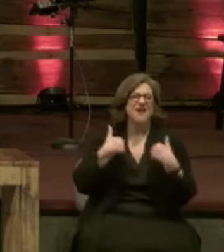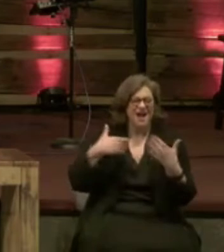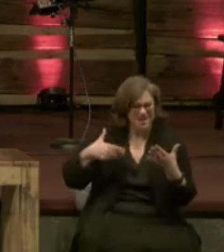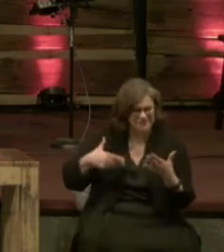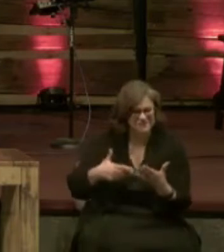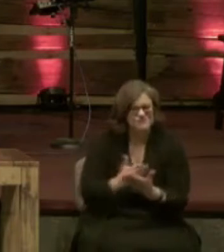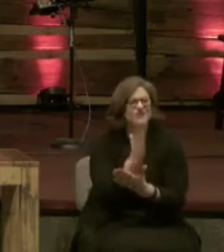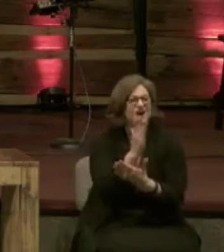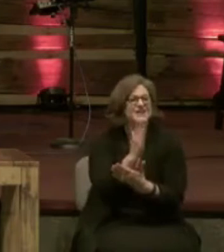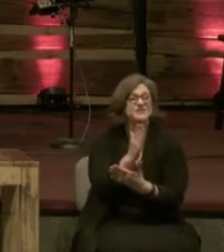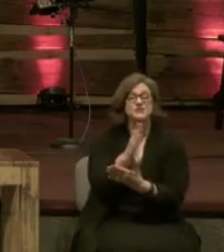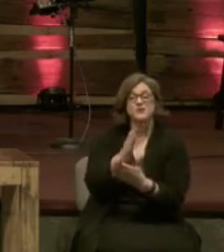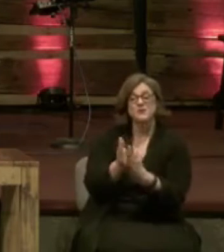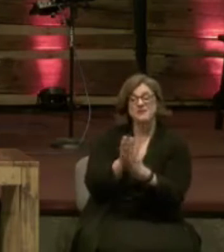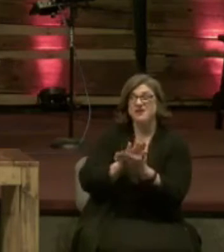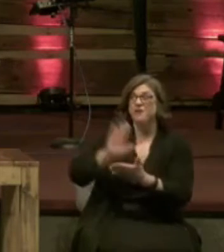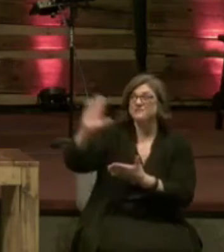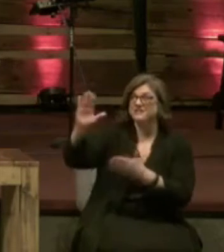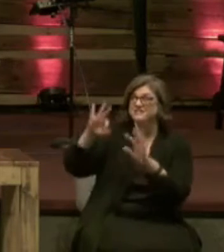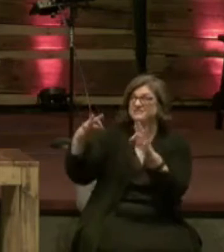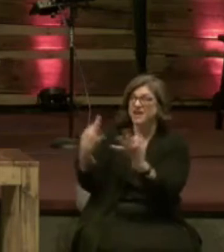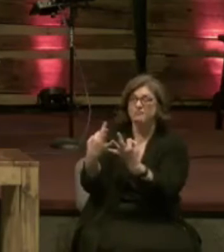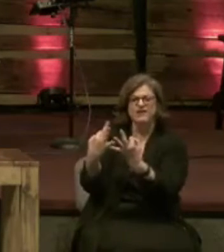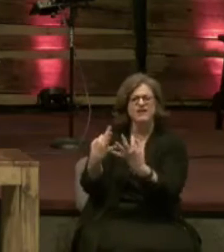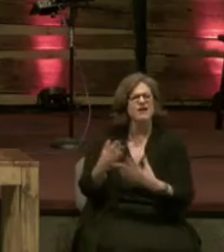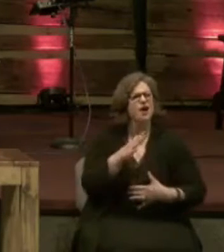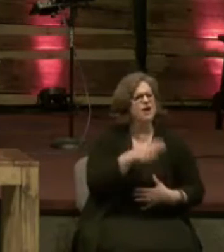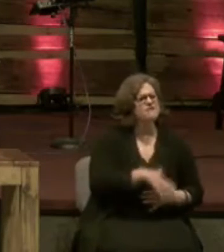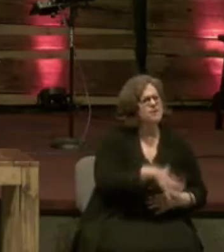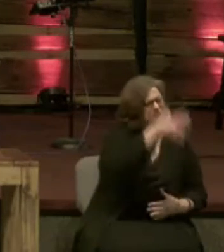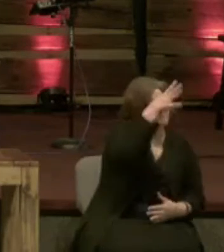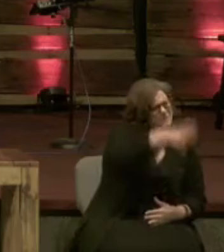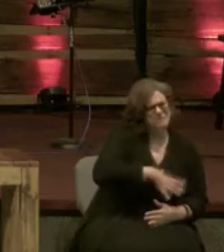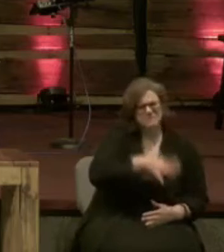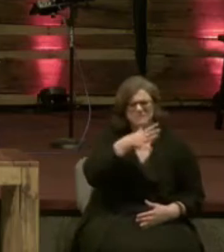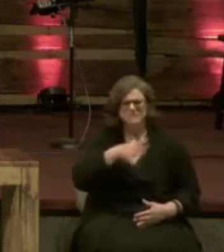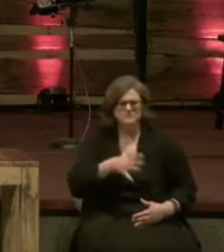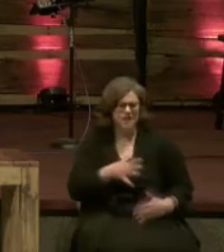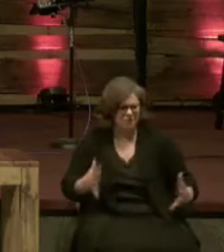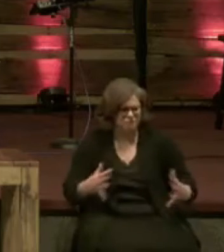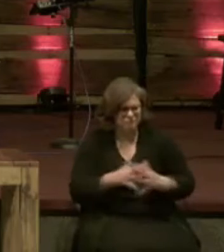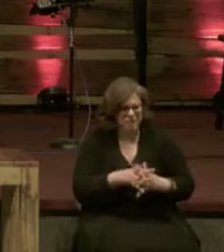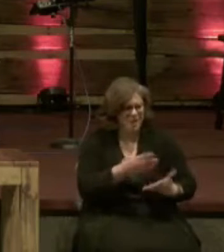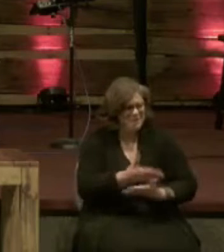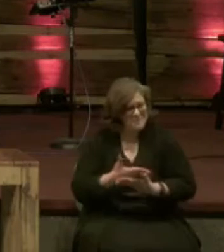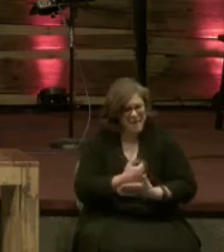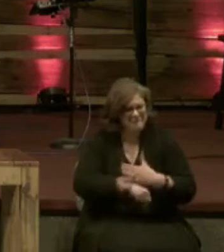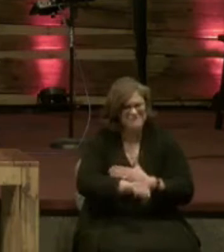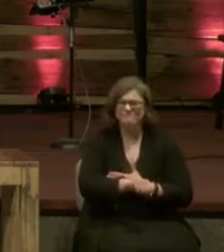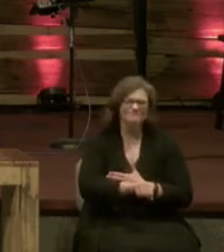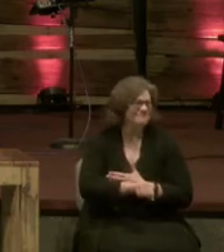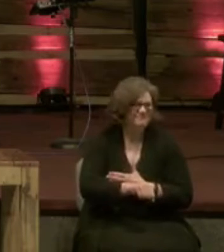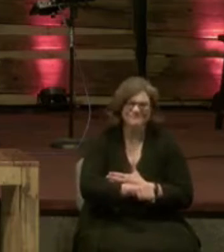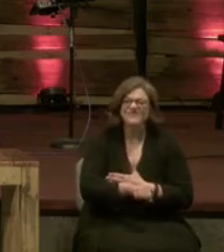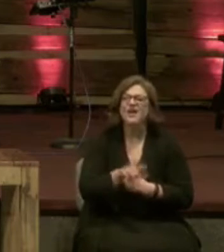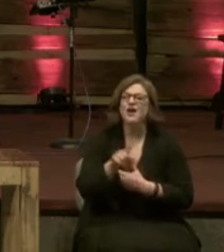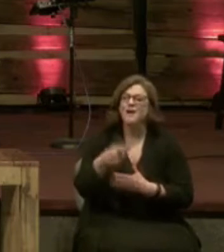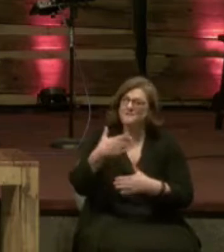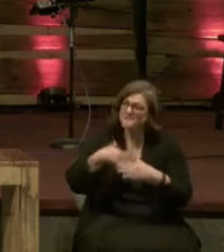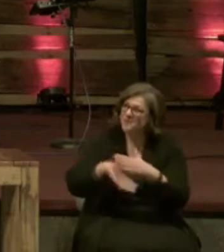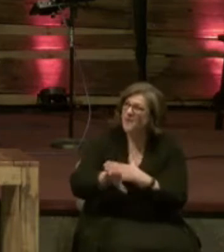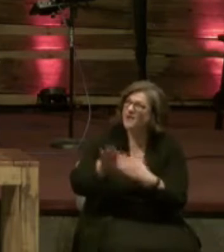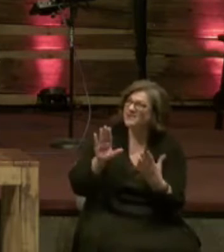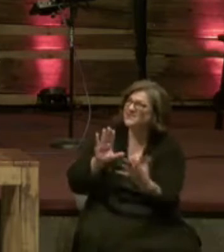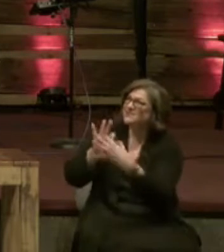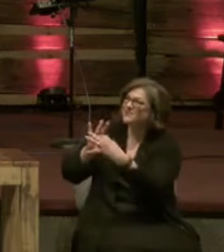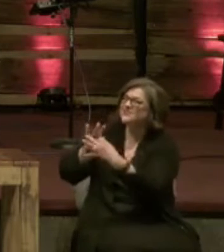of natural descent, nor of a human decision or a husband's will, but born of God. The